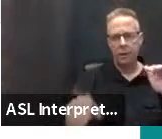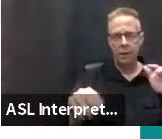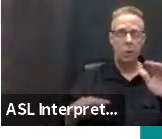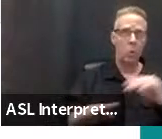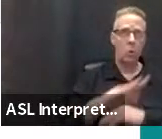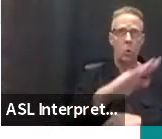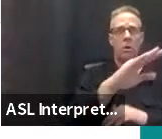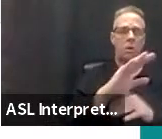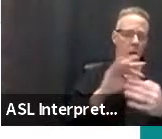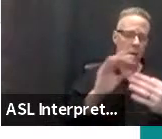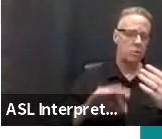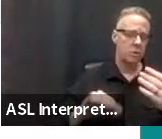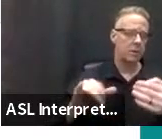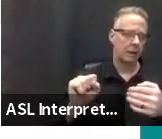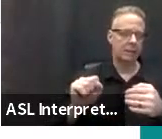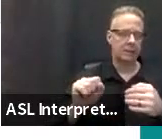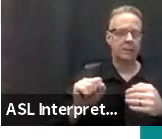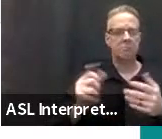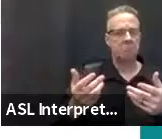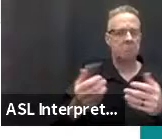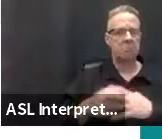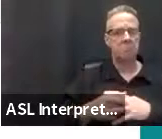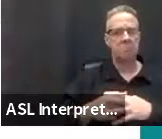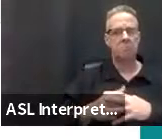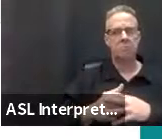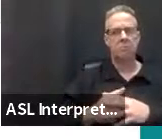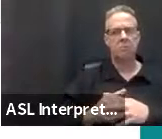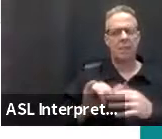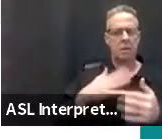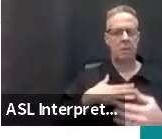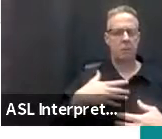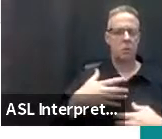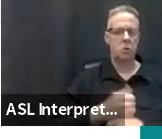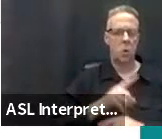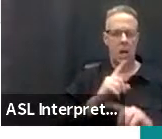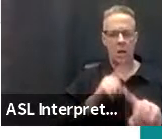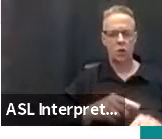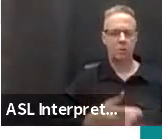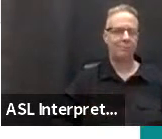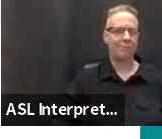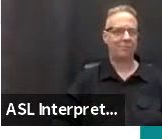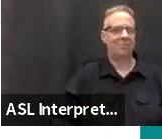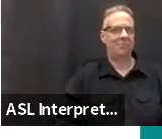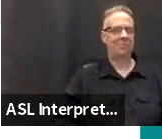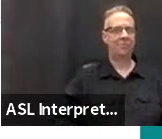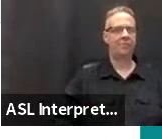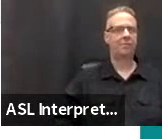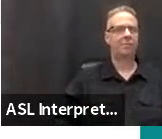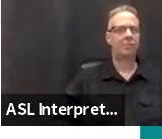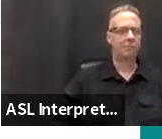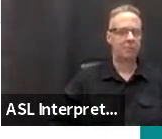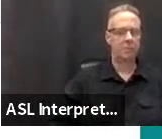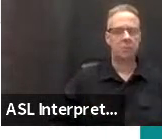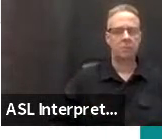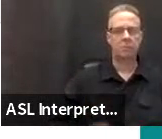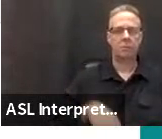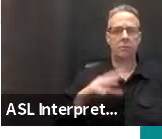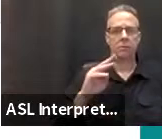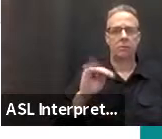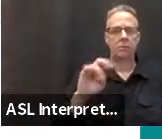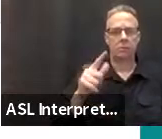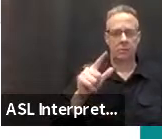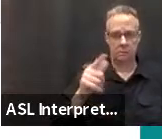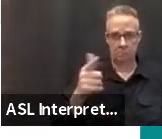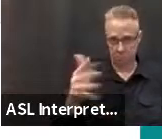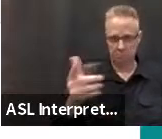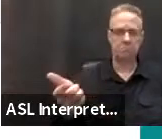short answer on this side of the water. So Okay, Michael, and then we'll move